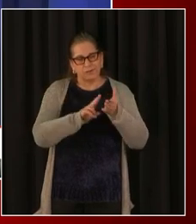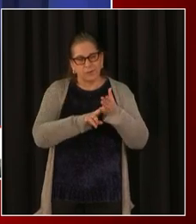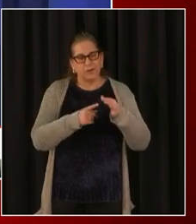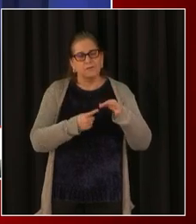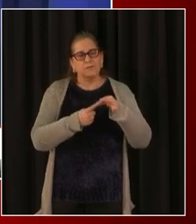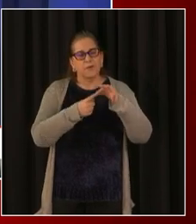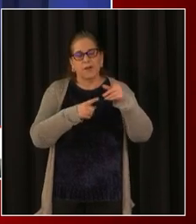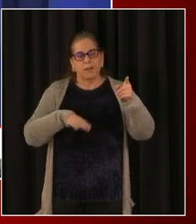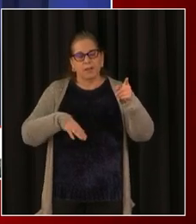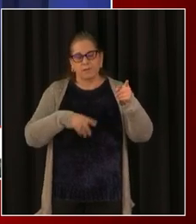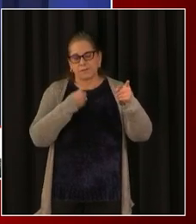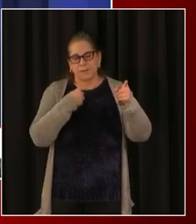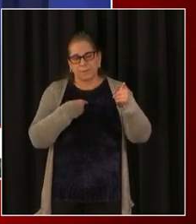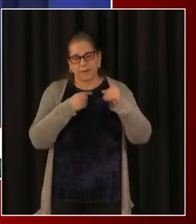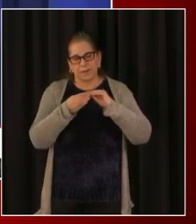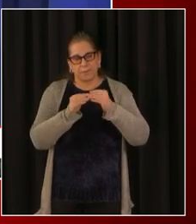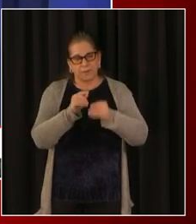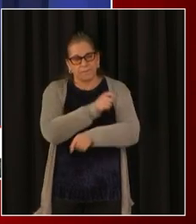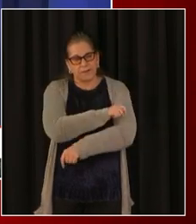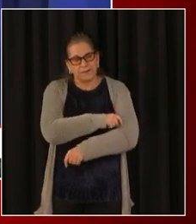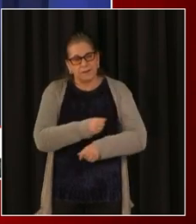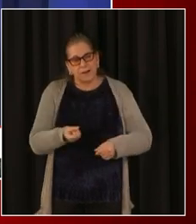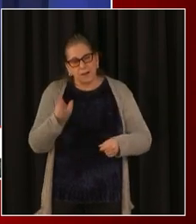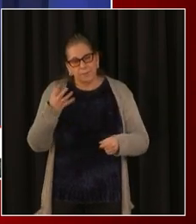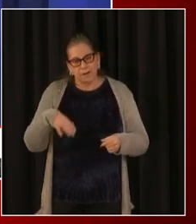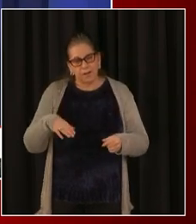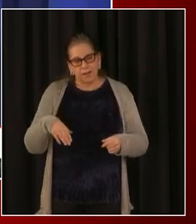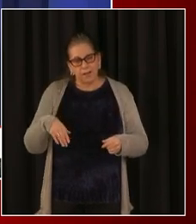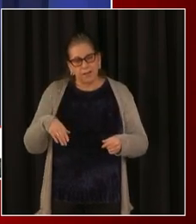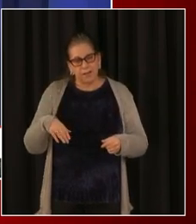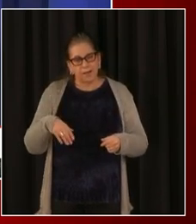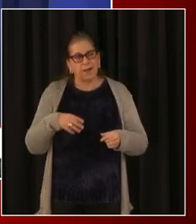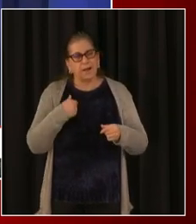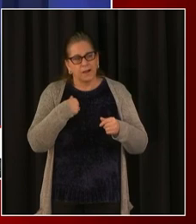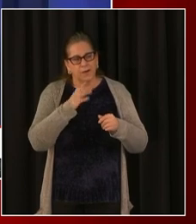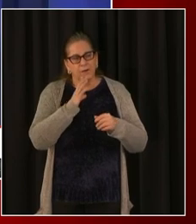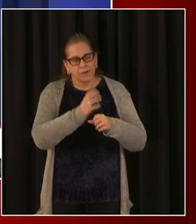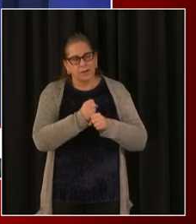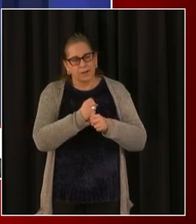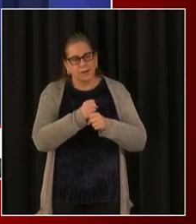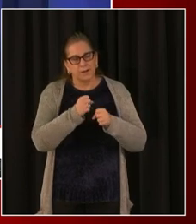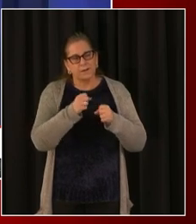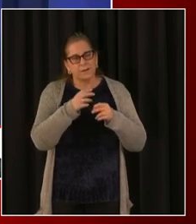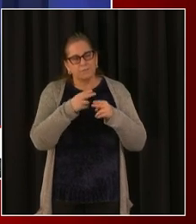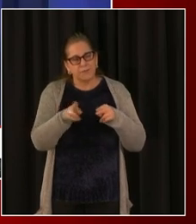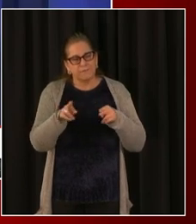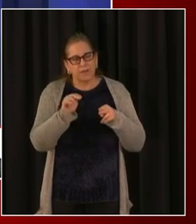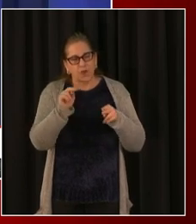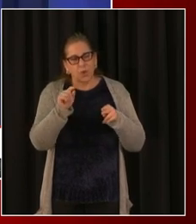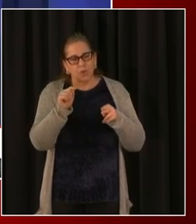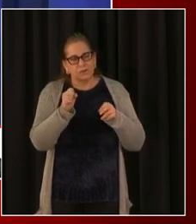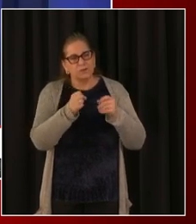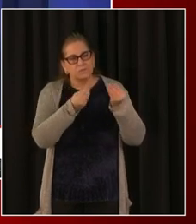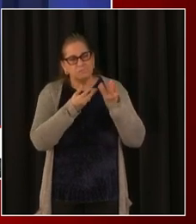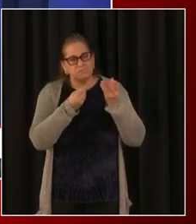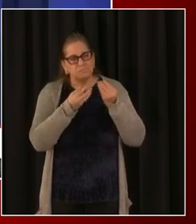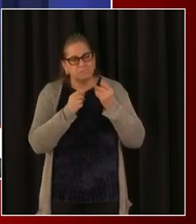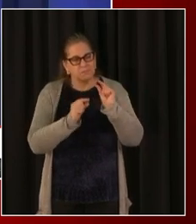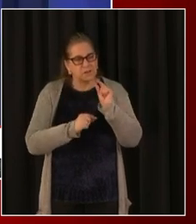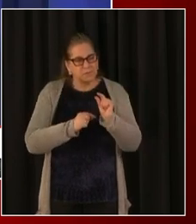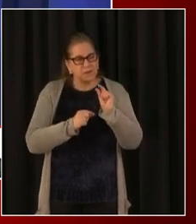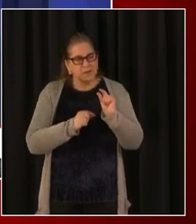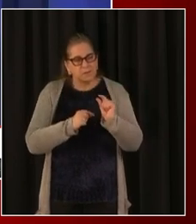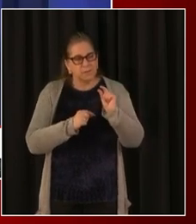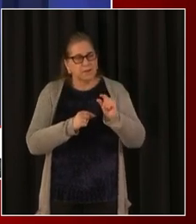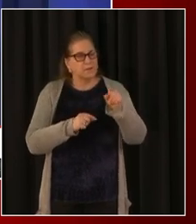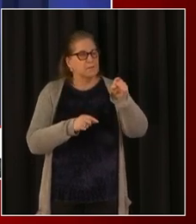give some clarity around the doses piece. I mentioned that we have doses that are allocated in the long-term care partnership